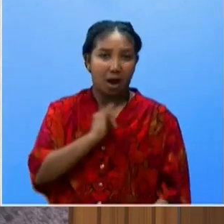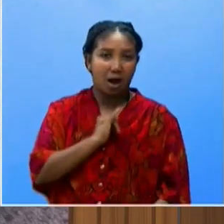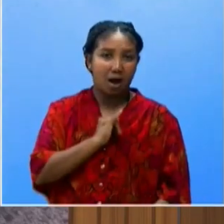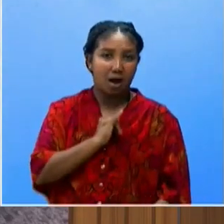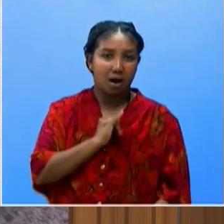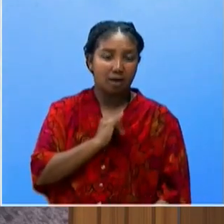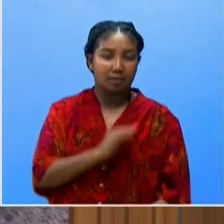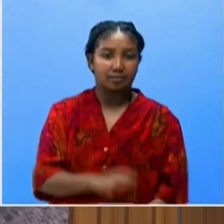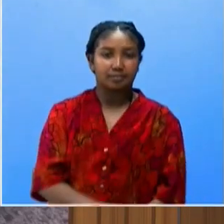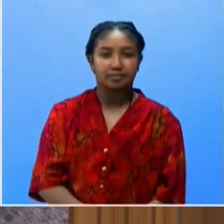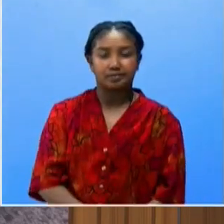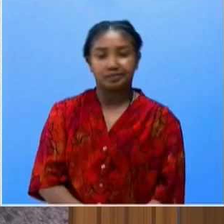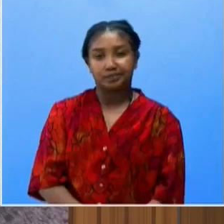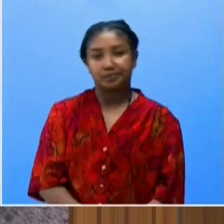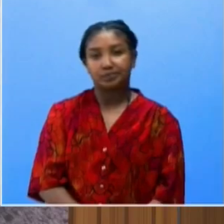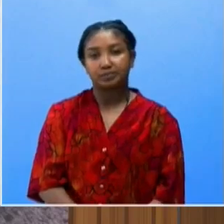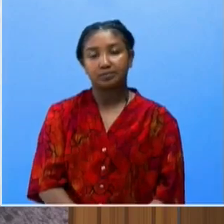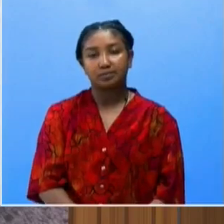about myself.